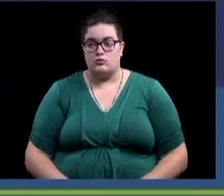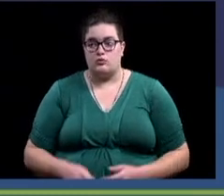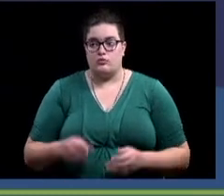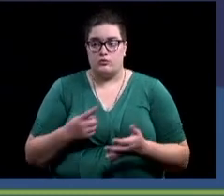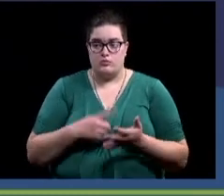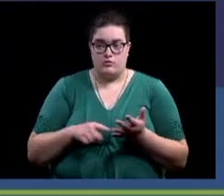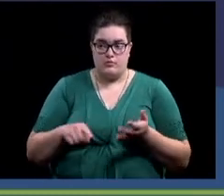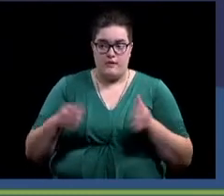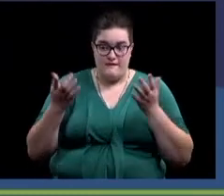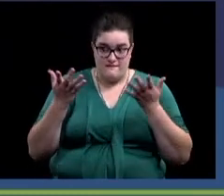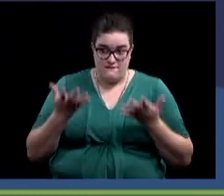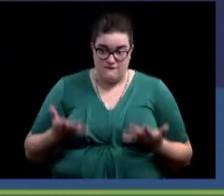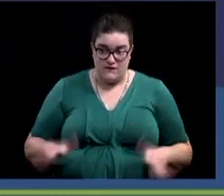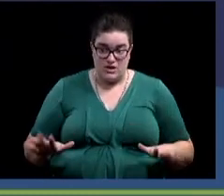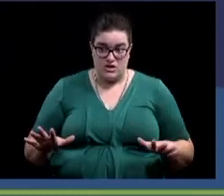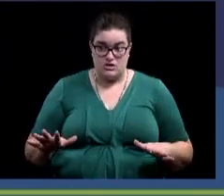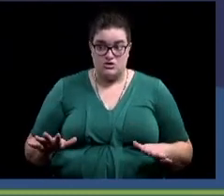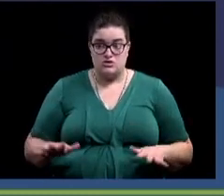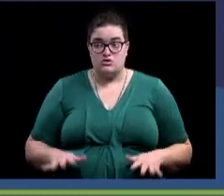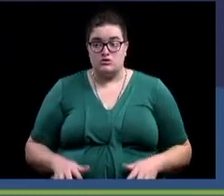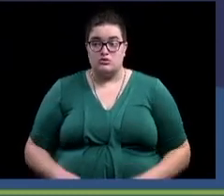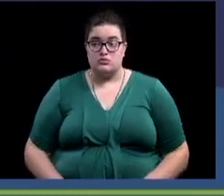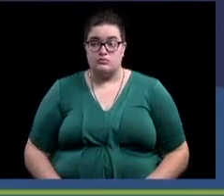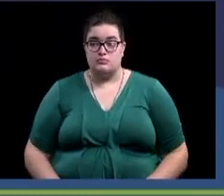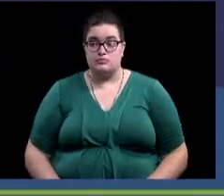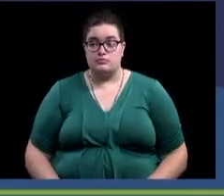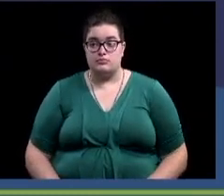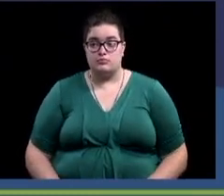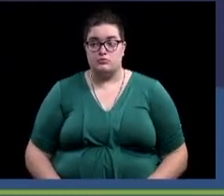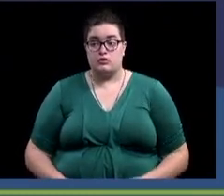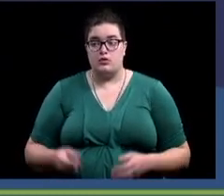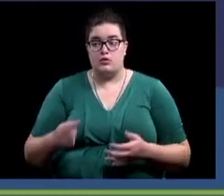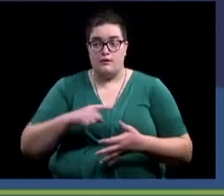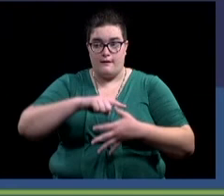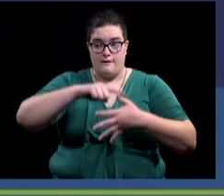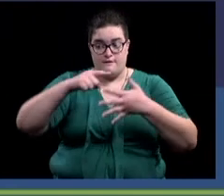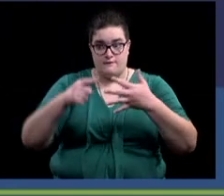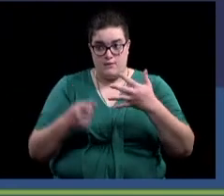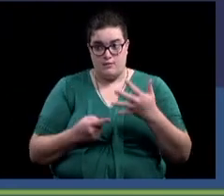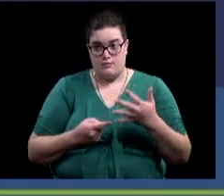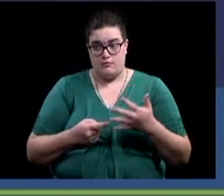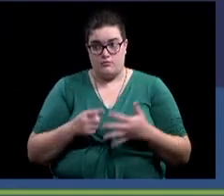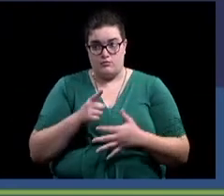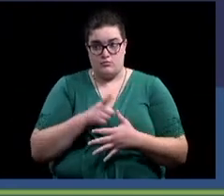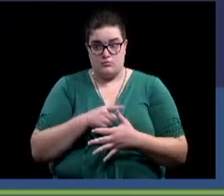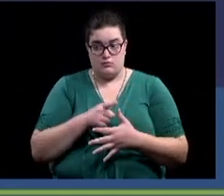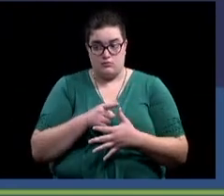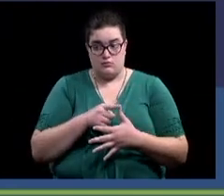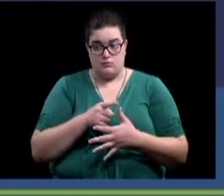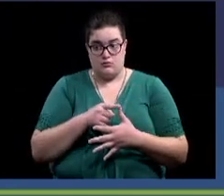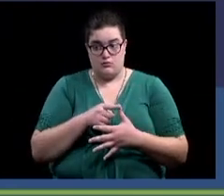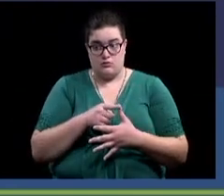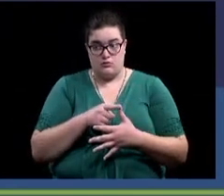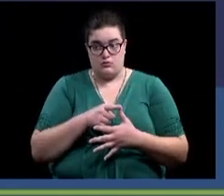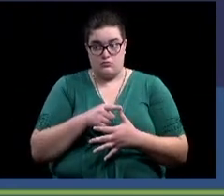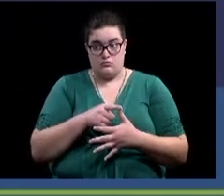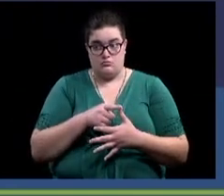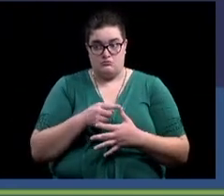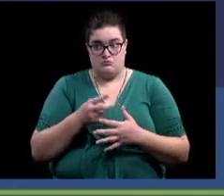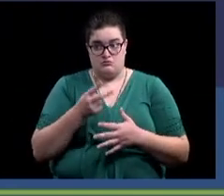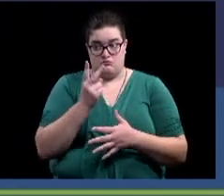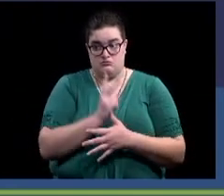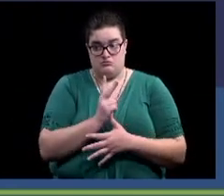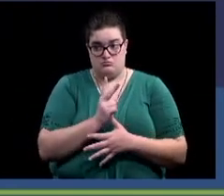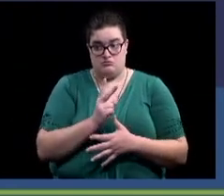of 5 possible outcomes. The first is sustained. That is that the allegation is true and that the employee's conduct